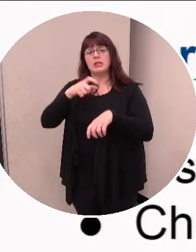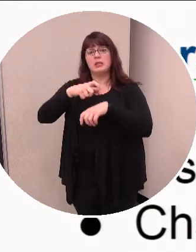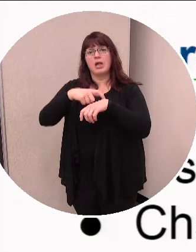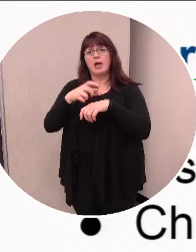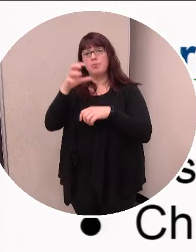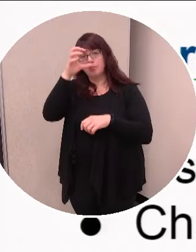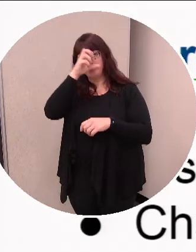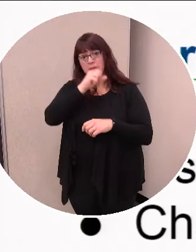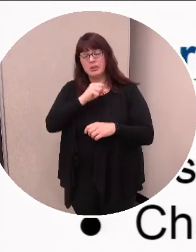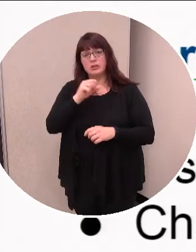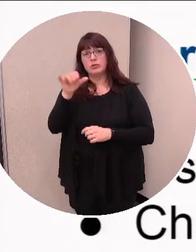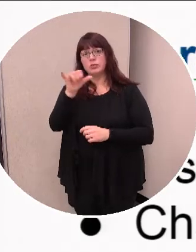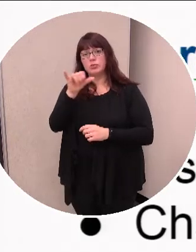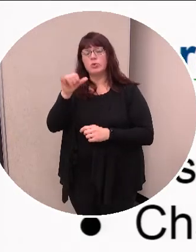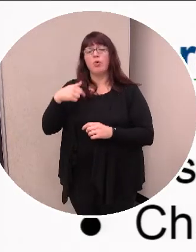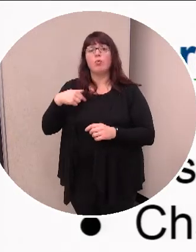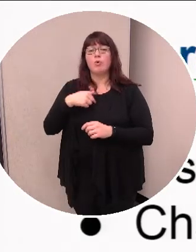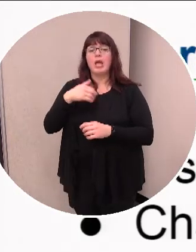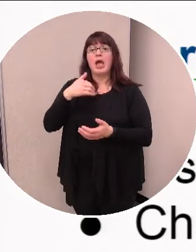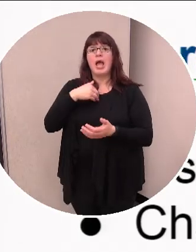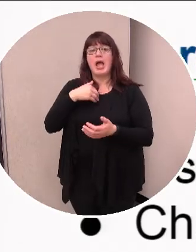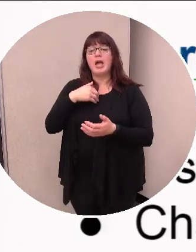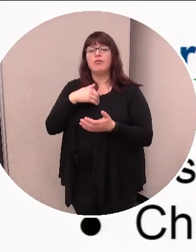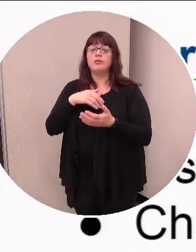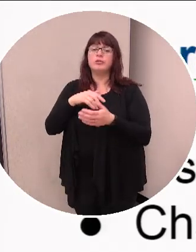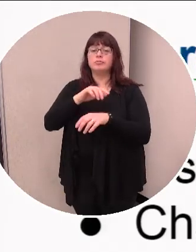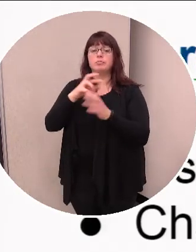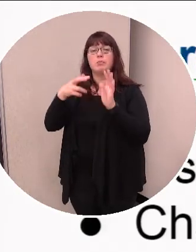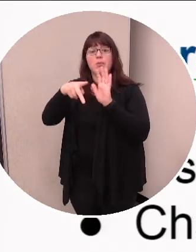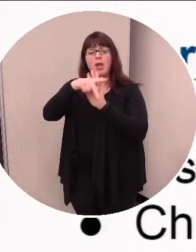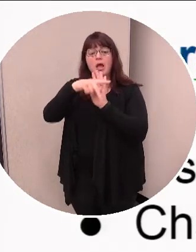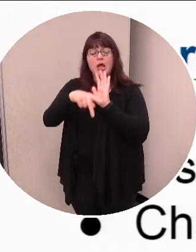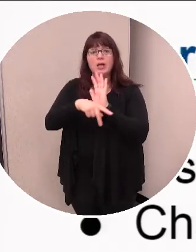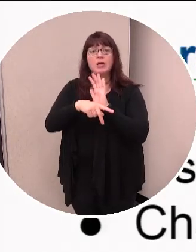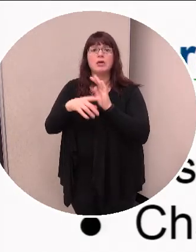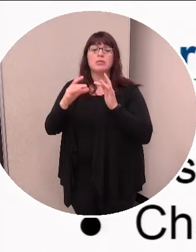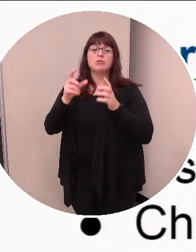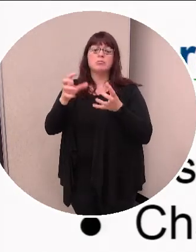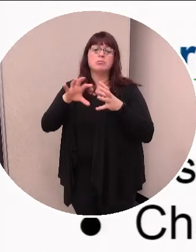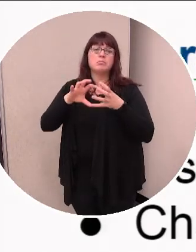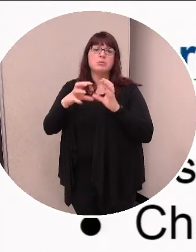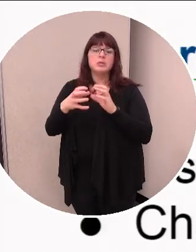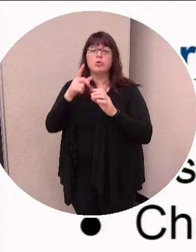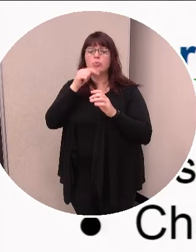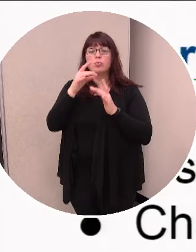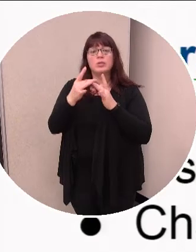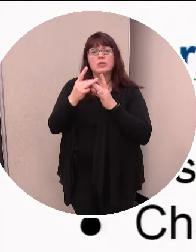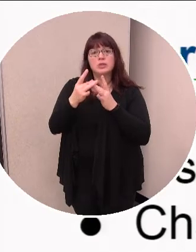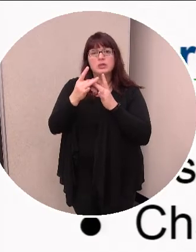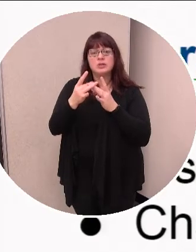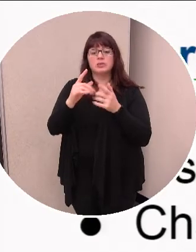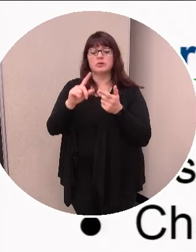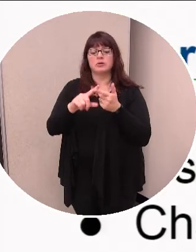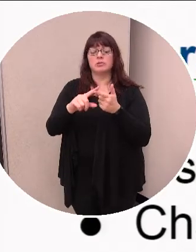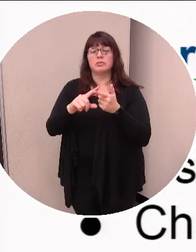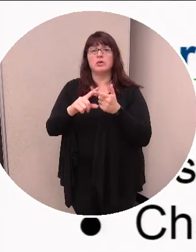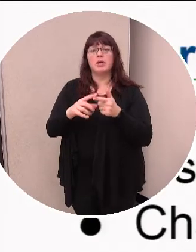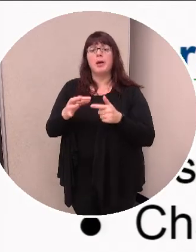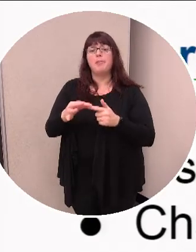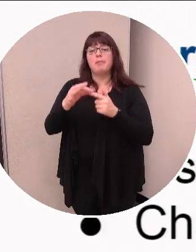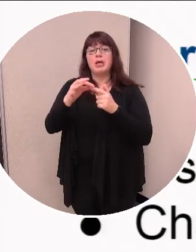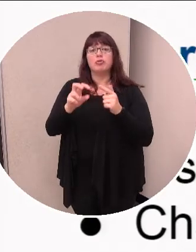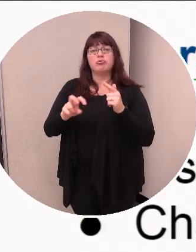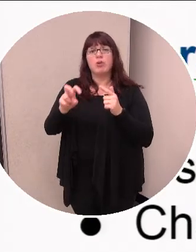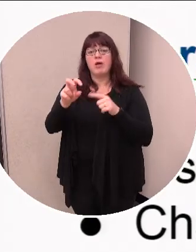these. We've got standards now with respect to chaperones, adherence to special travel warnings that